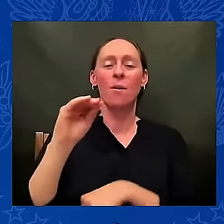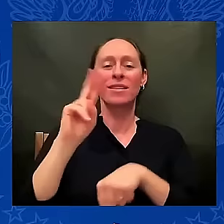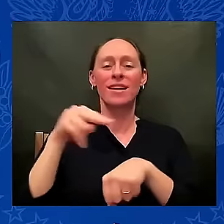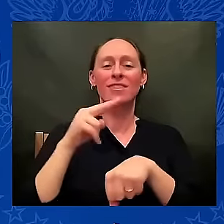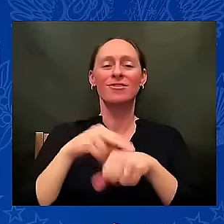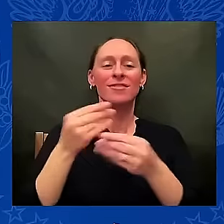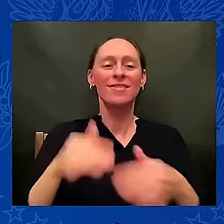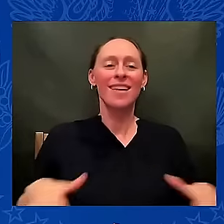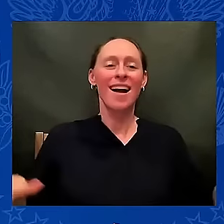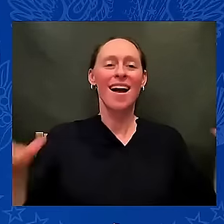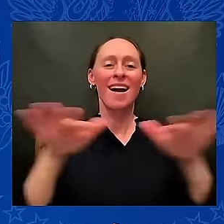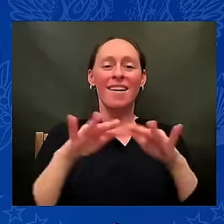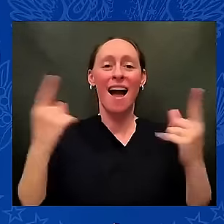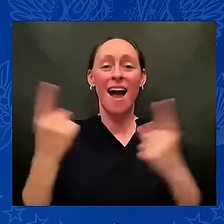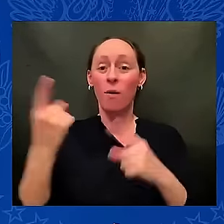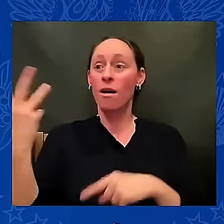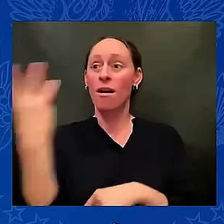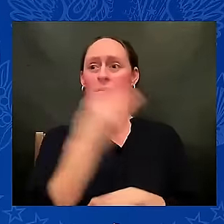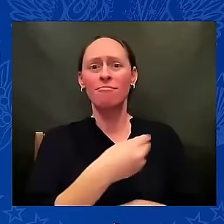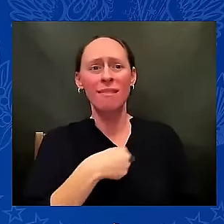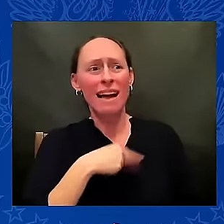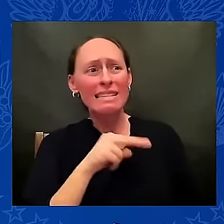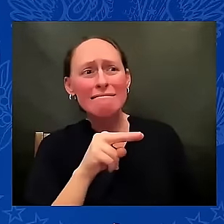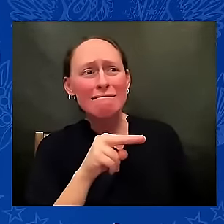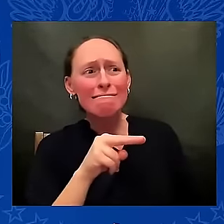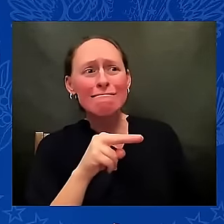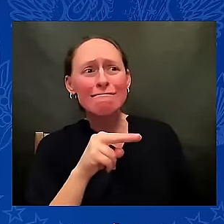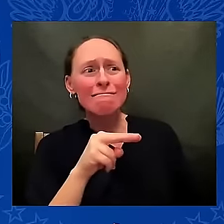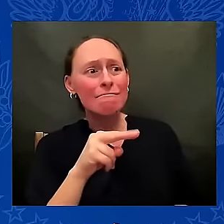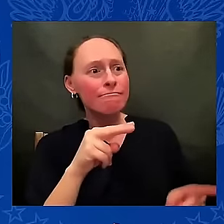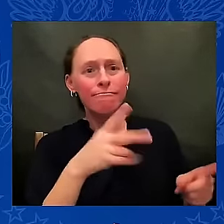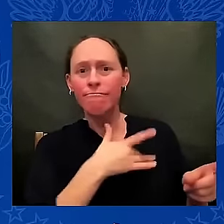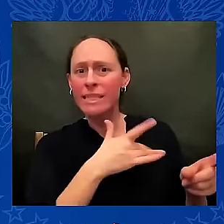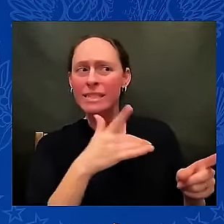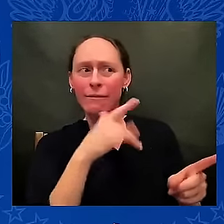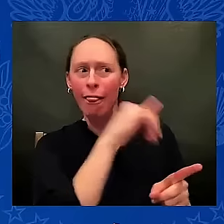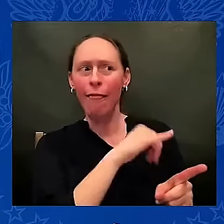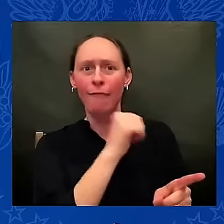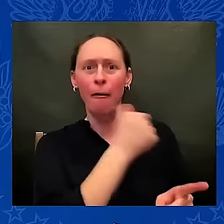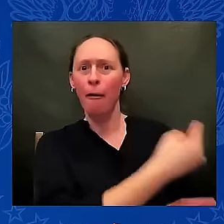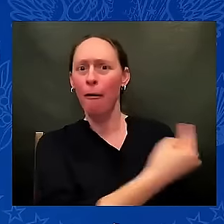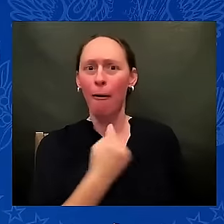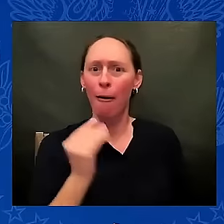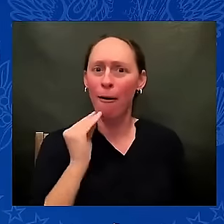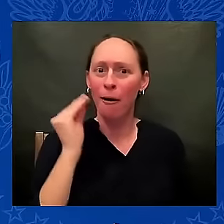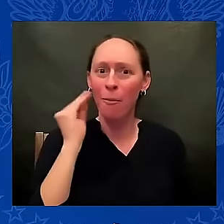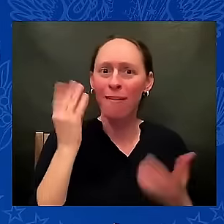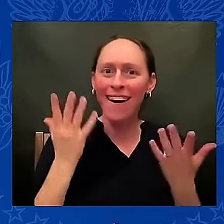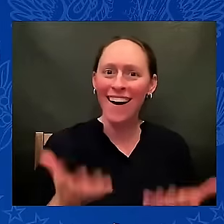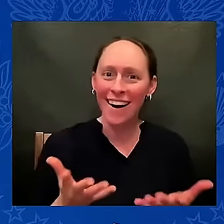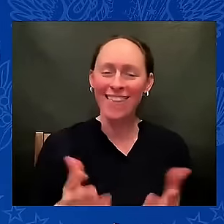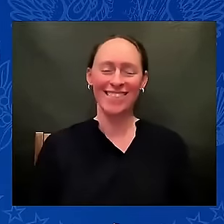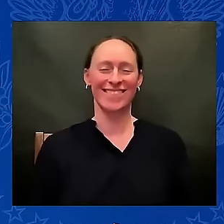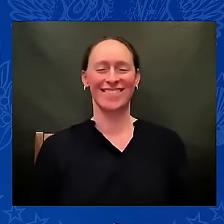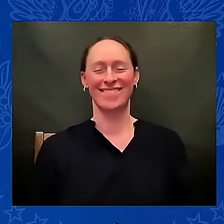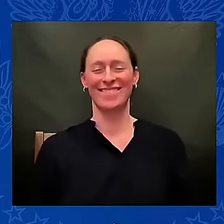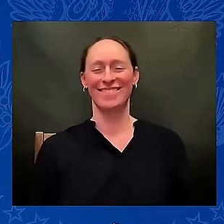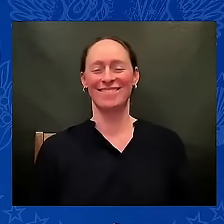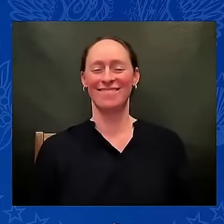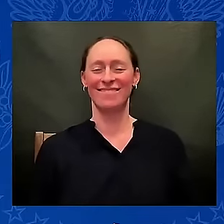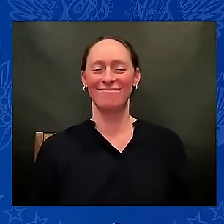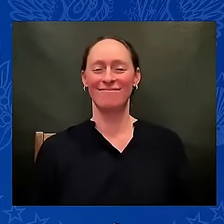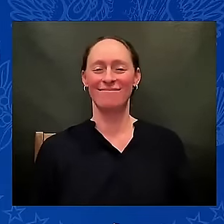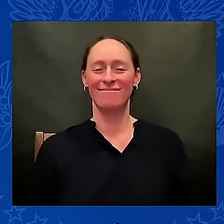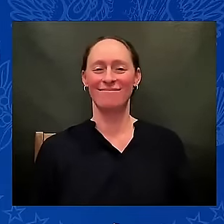Every time she goes, I'm worried she's not coming home. I watched that beautiful performance just now and it moved me deeply.